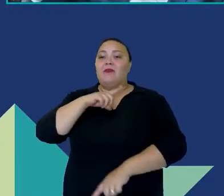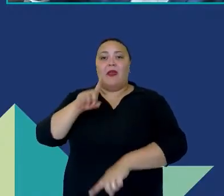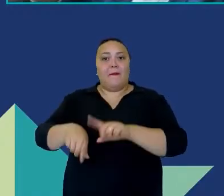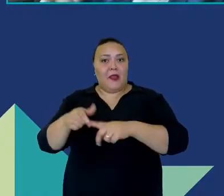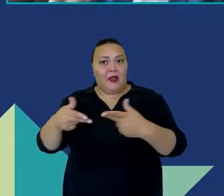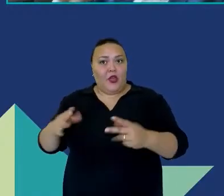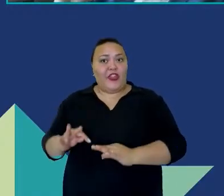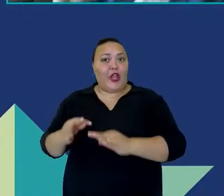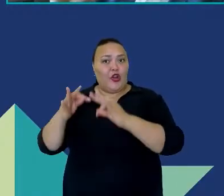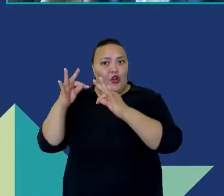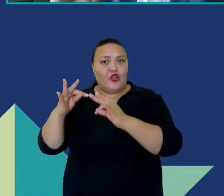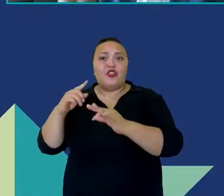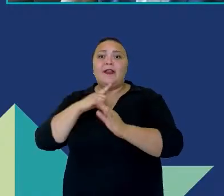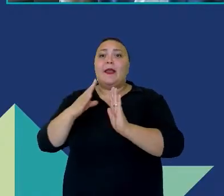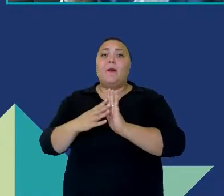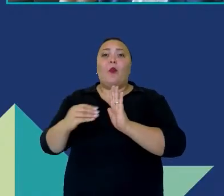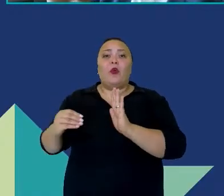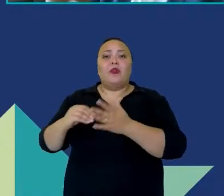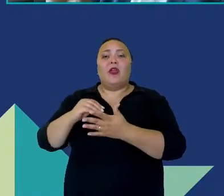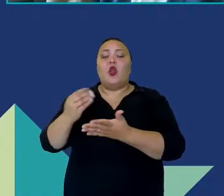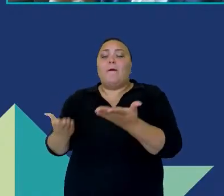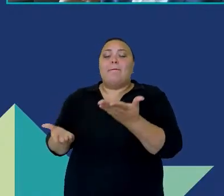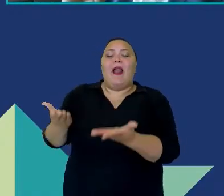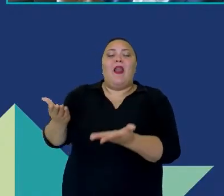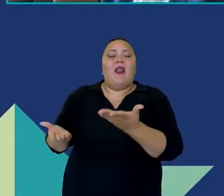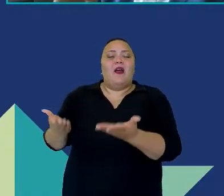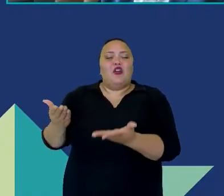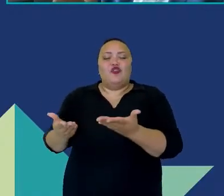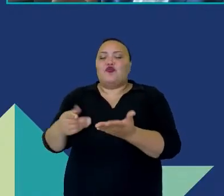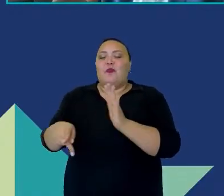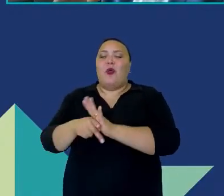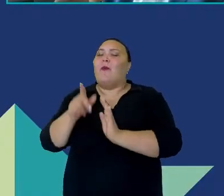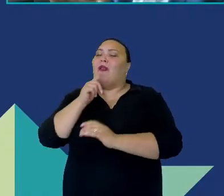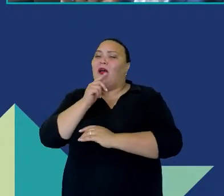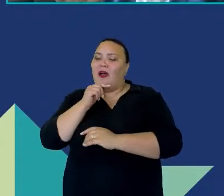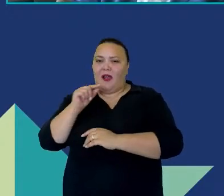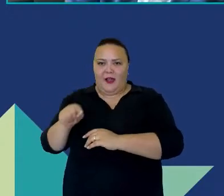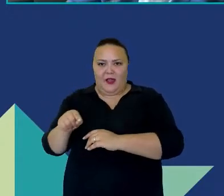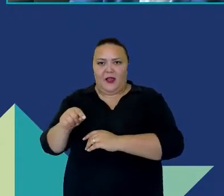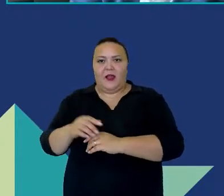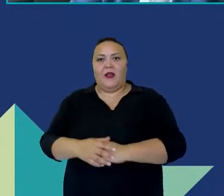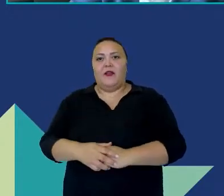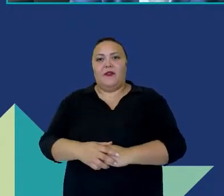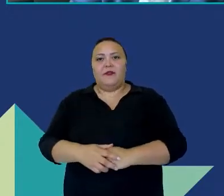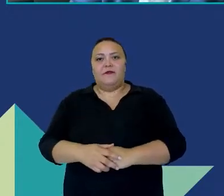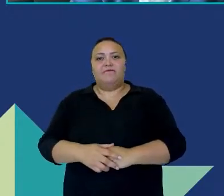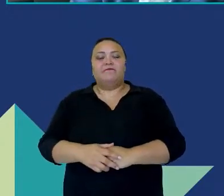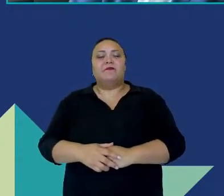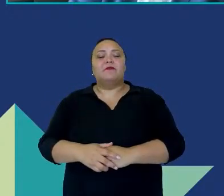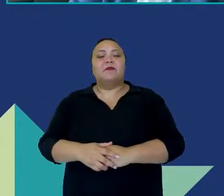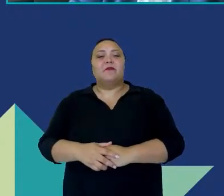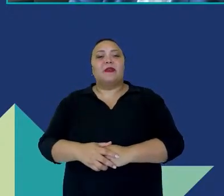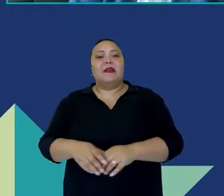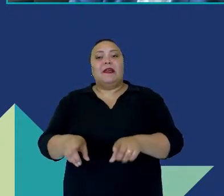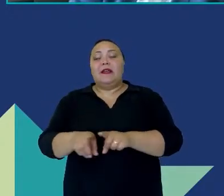measured. Always check on both. Are you on target? Do you need to recalibrate?